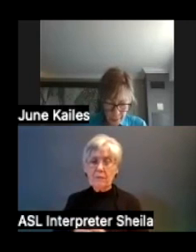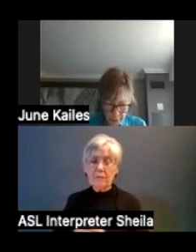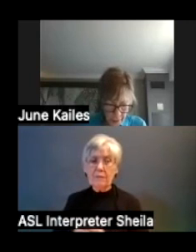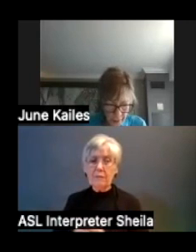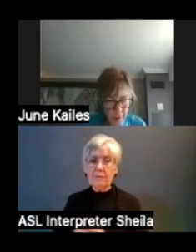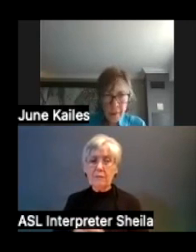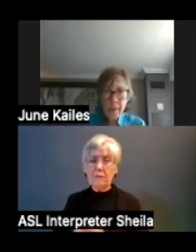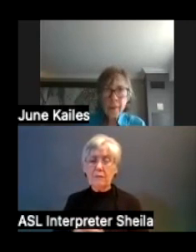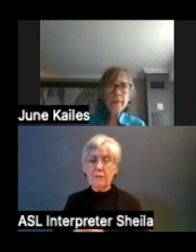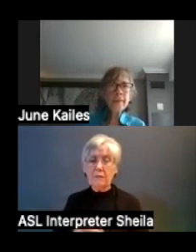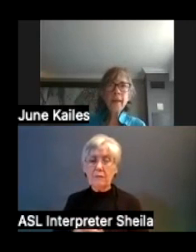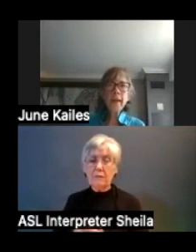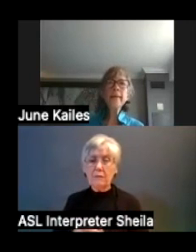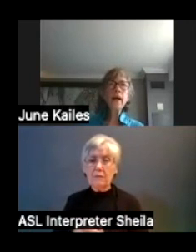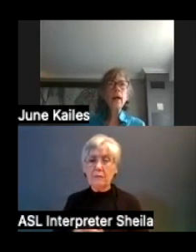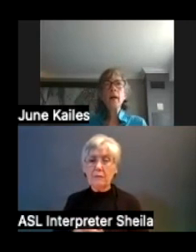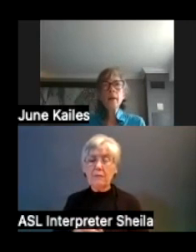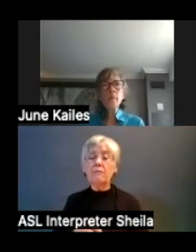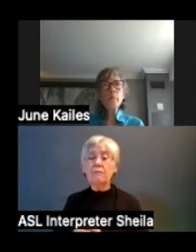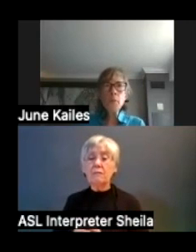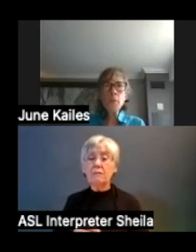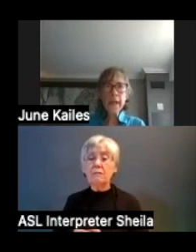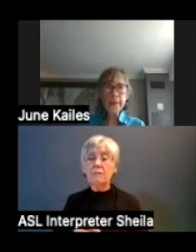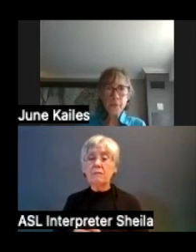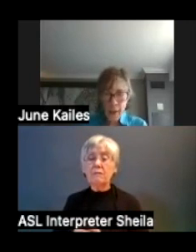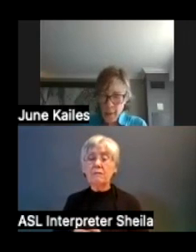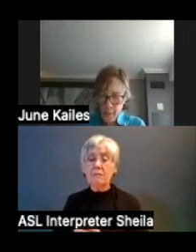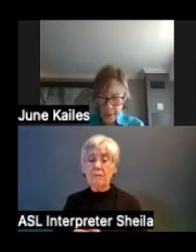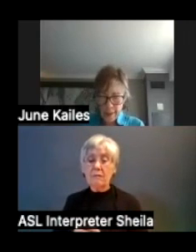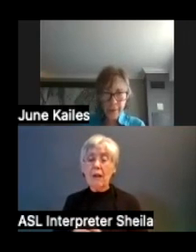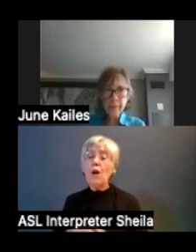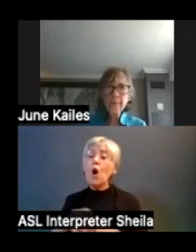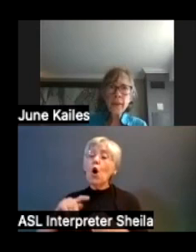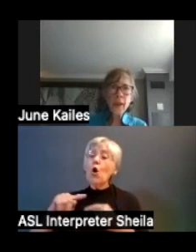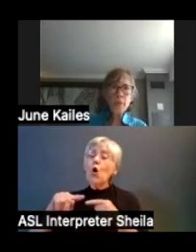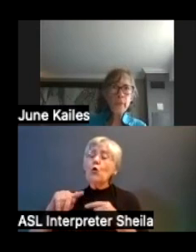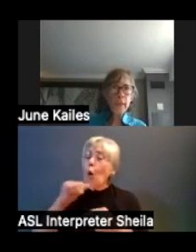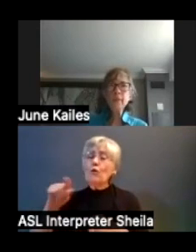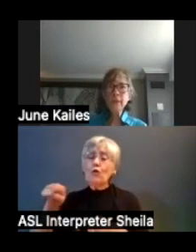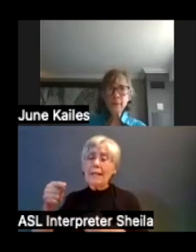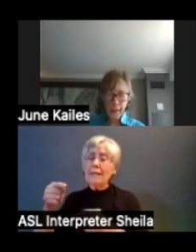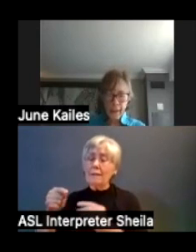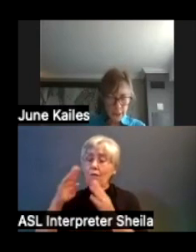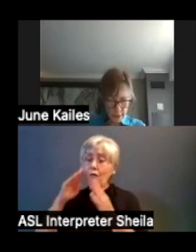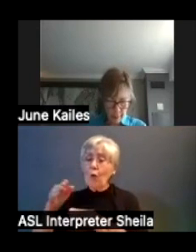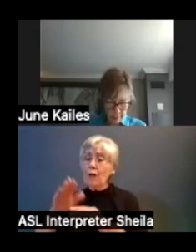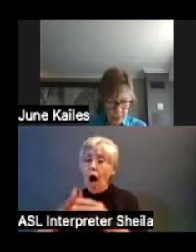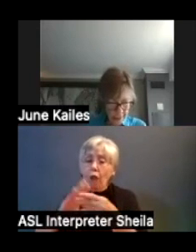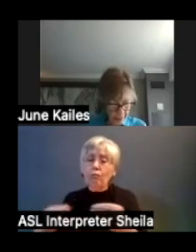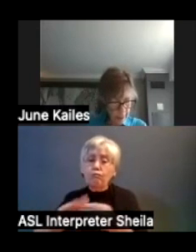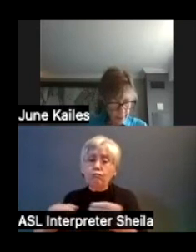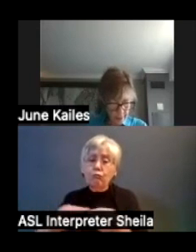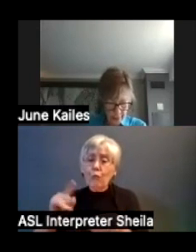you know, to like move past the rhetoric and unpeel the layers of